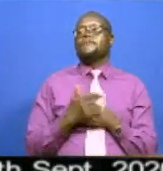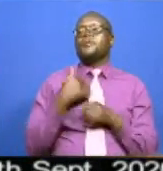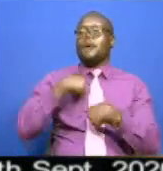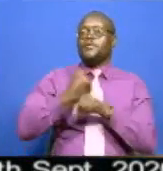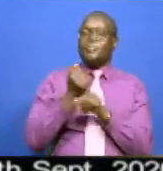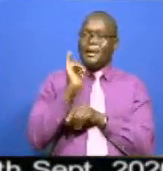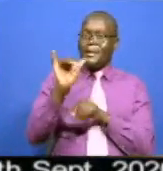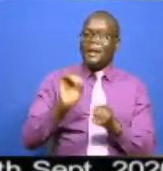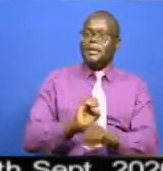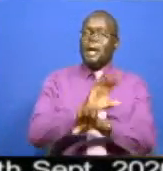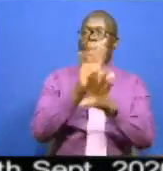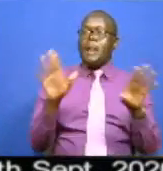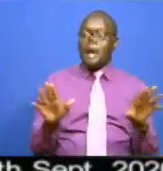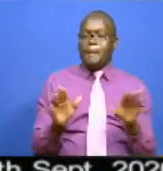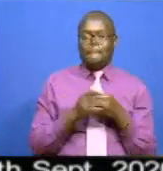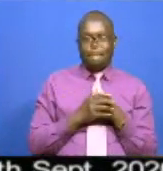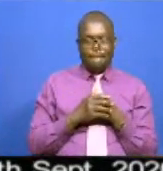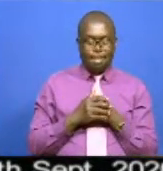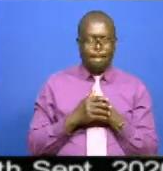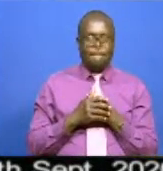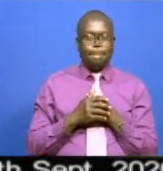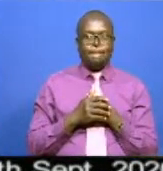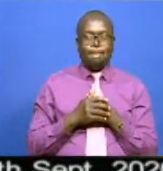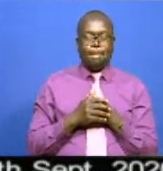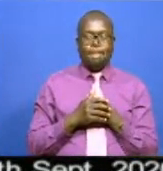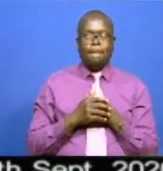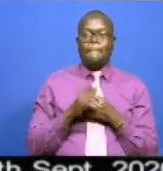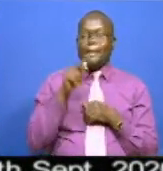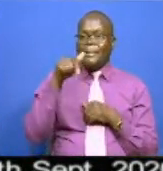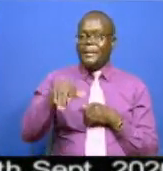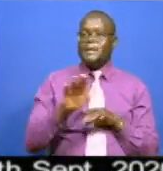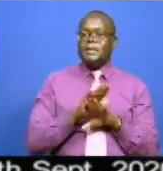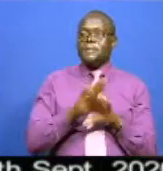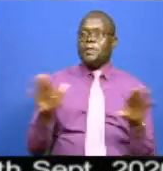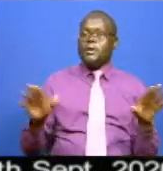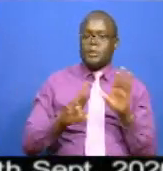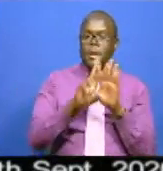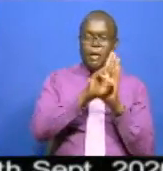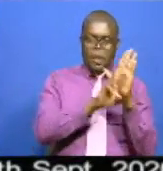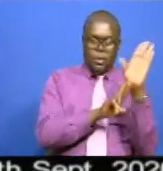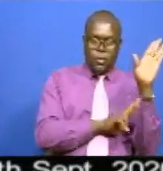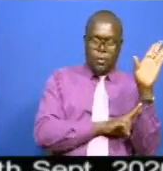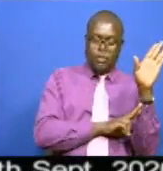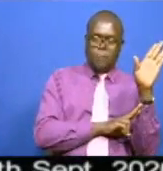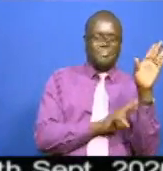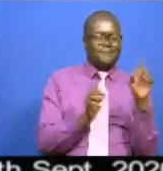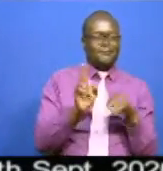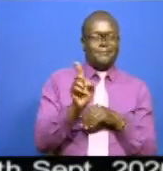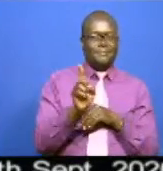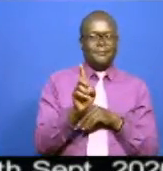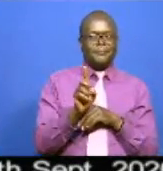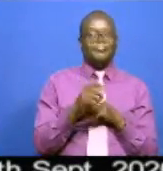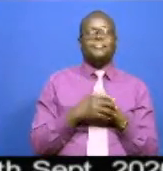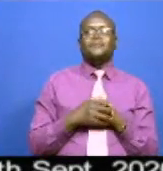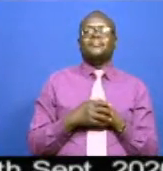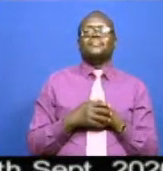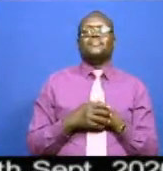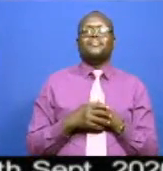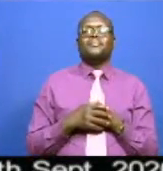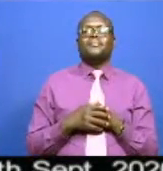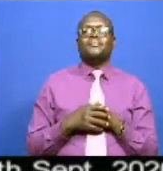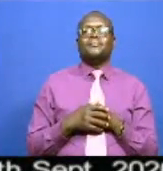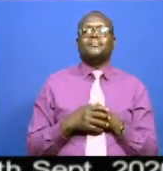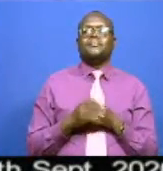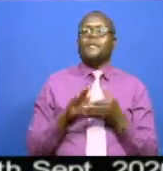very clear that this is not a formula from where we sit or from where I sit. It